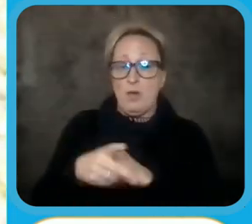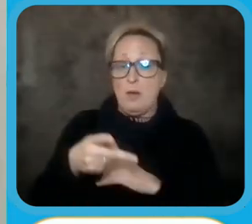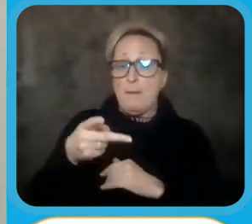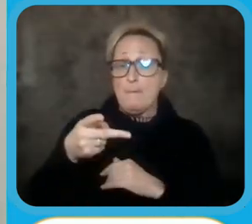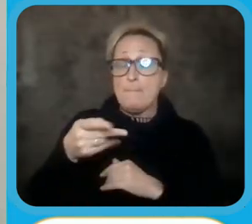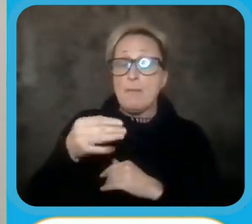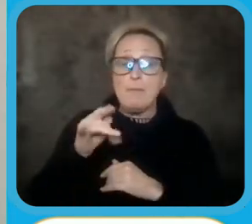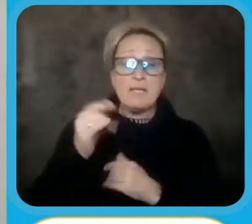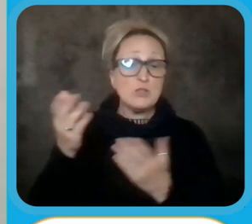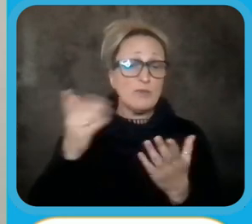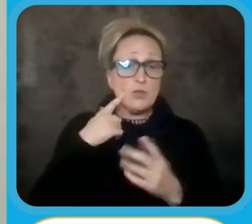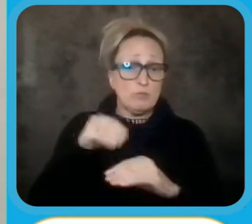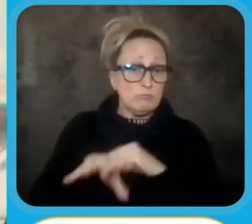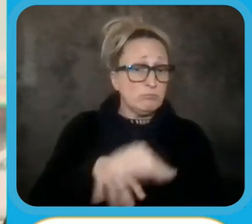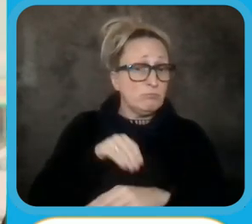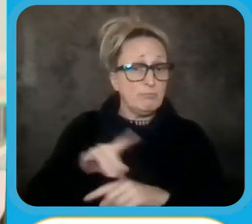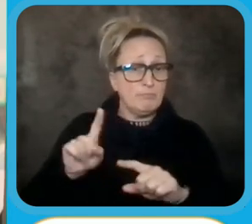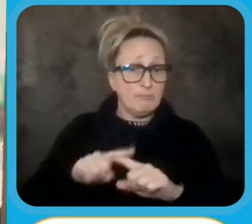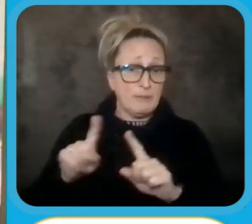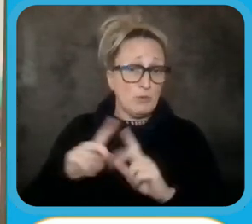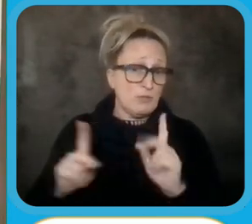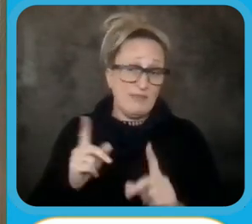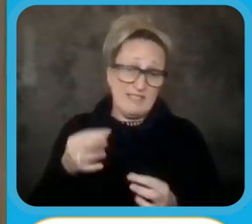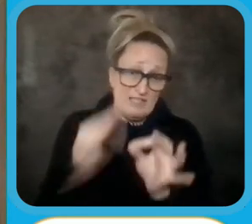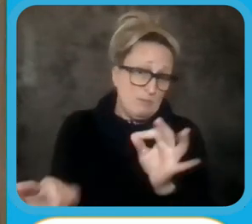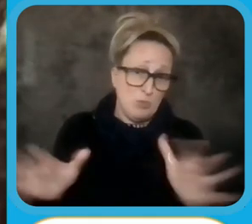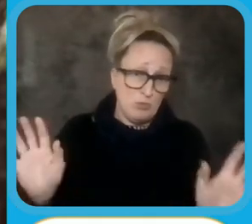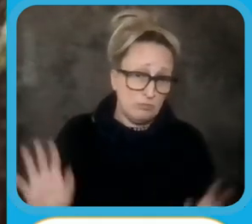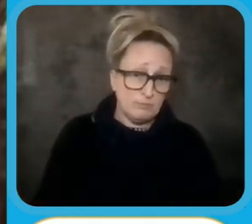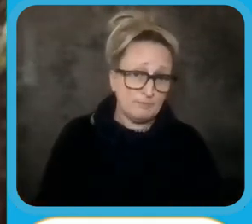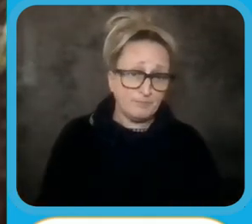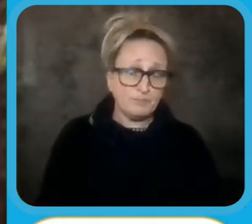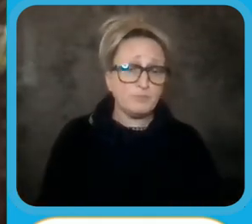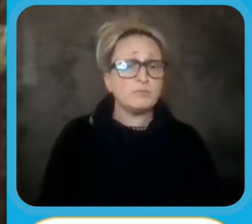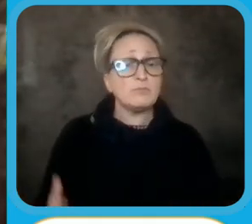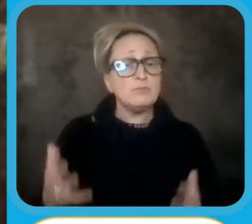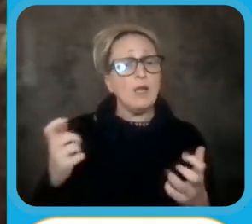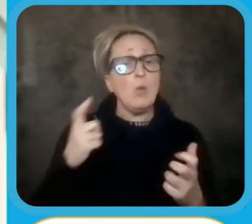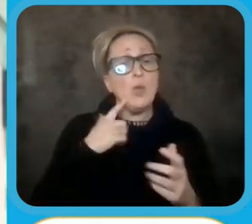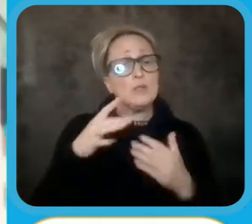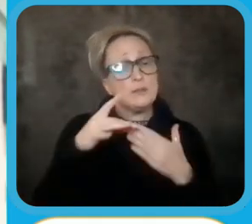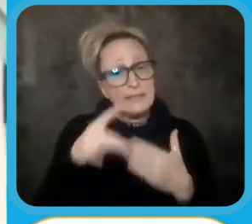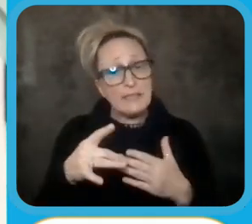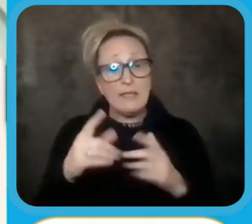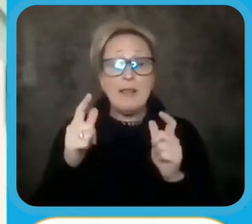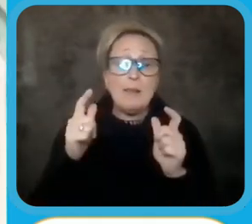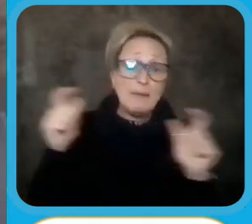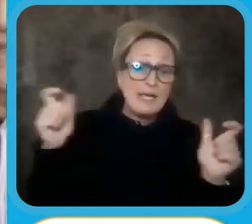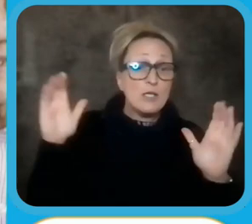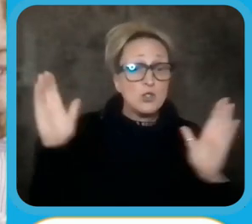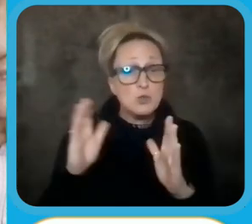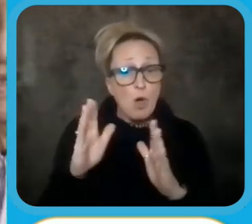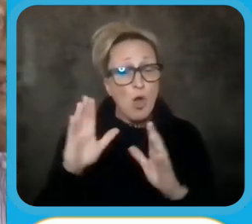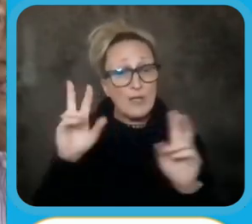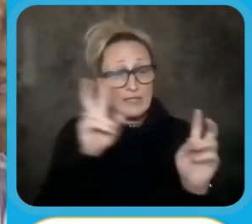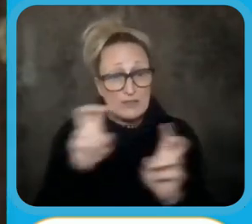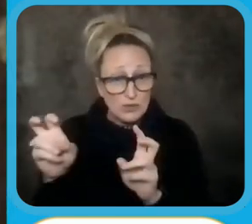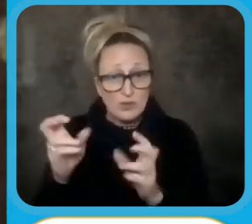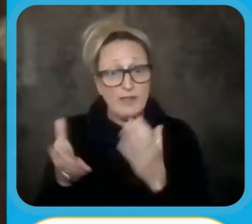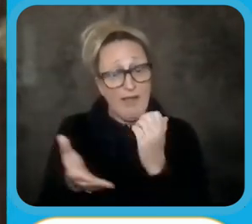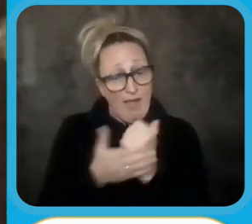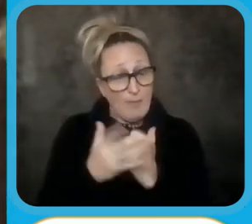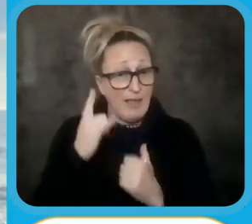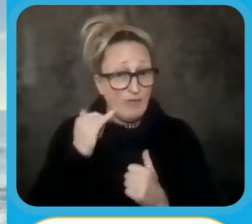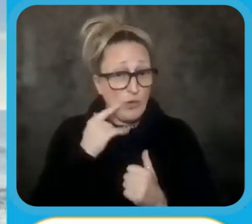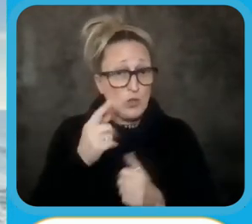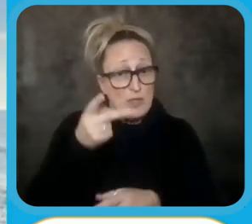people's lives. It's that simple. I want to lead on the issues, big and small, that help California not just hold on